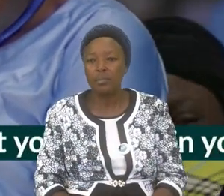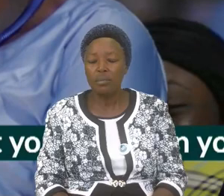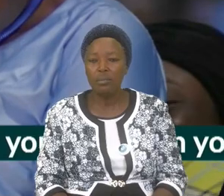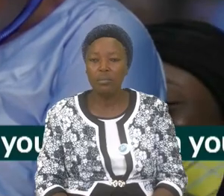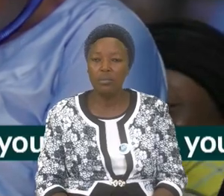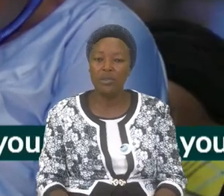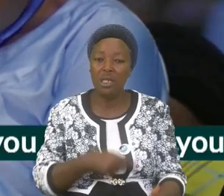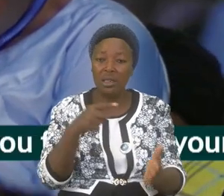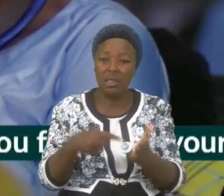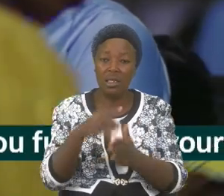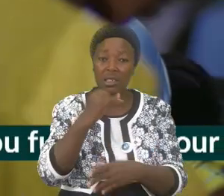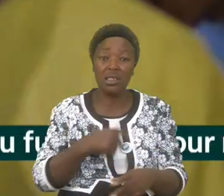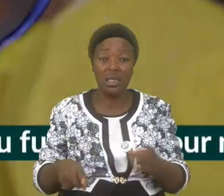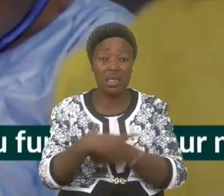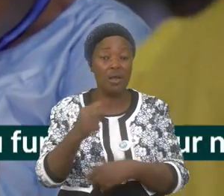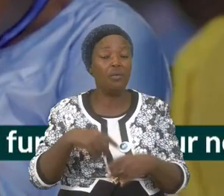a great day,